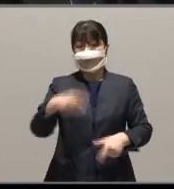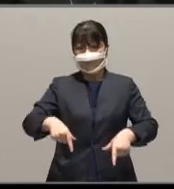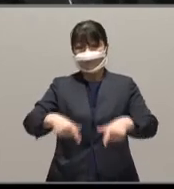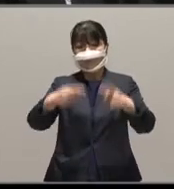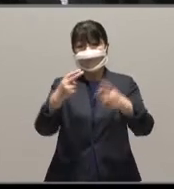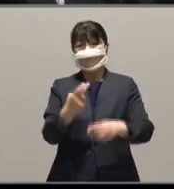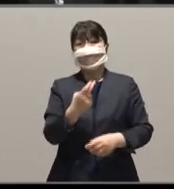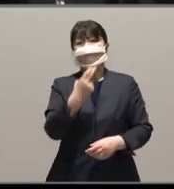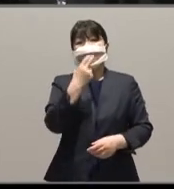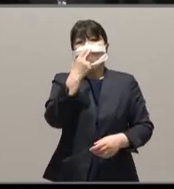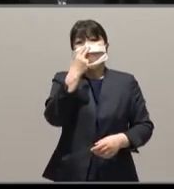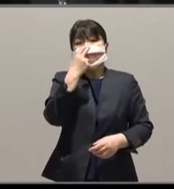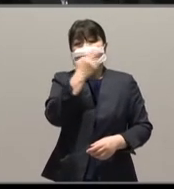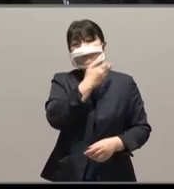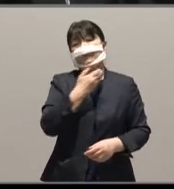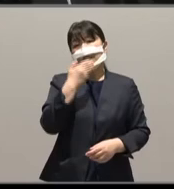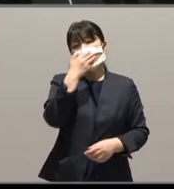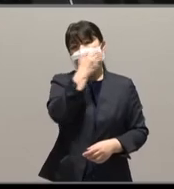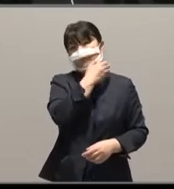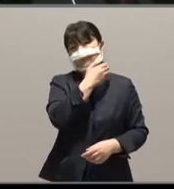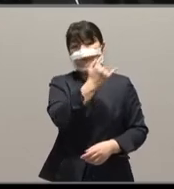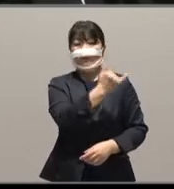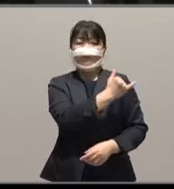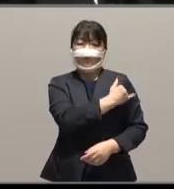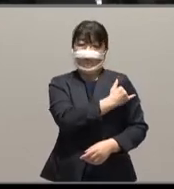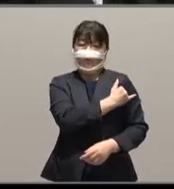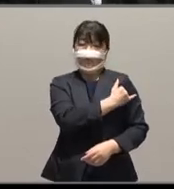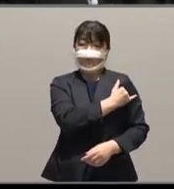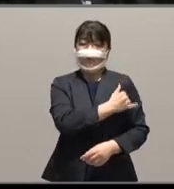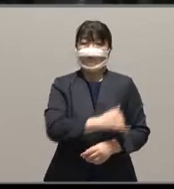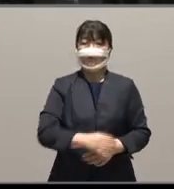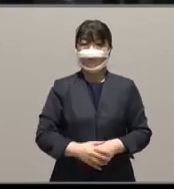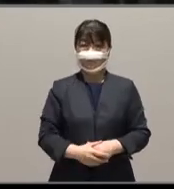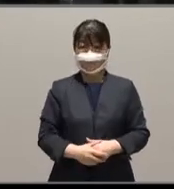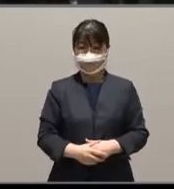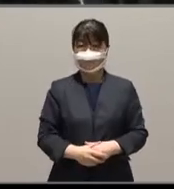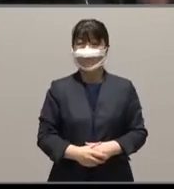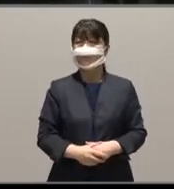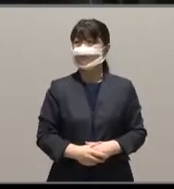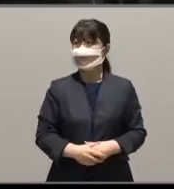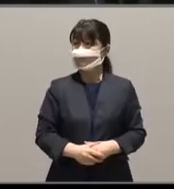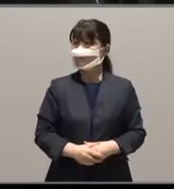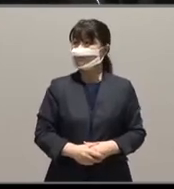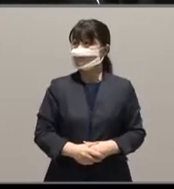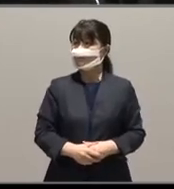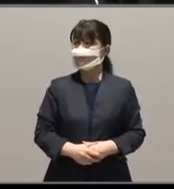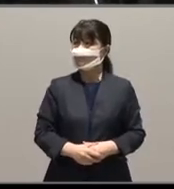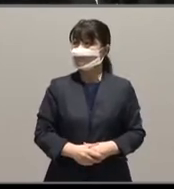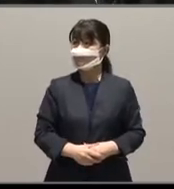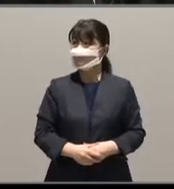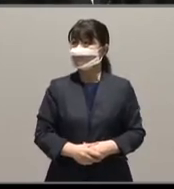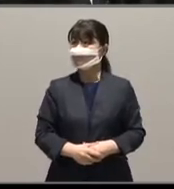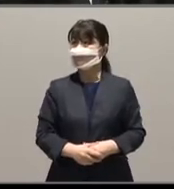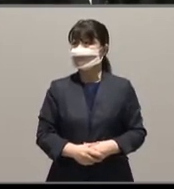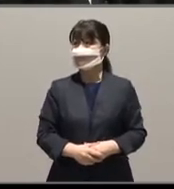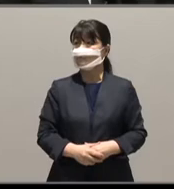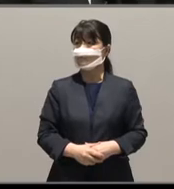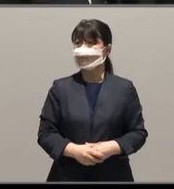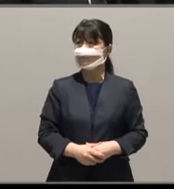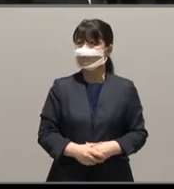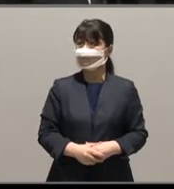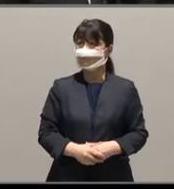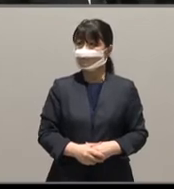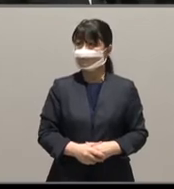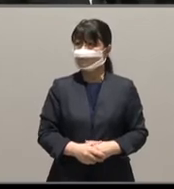to forest. The very powerful smell of cypress tree. I'm almost coming to